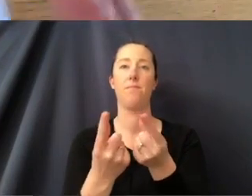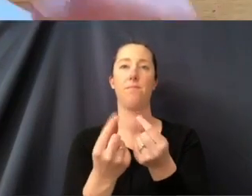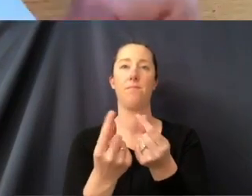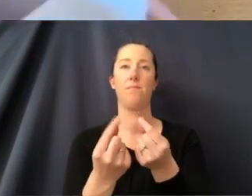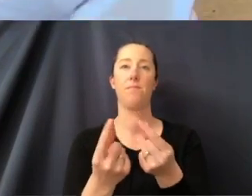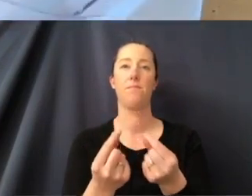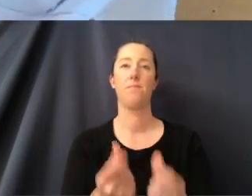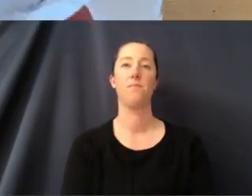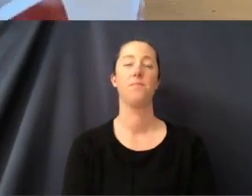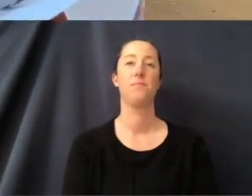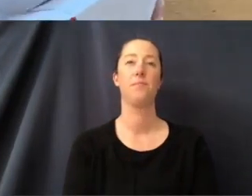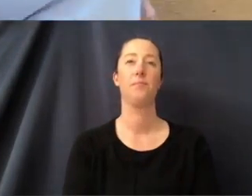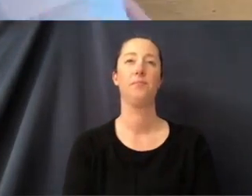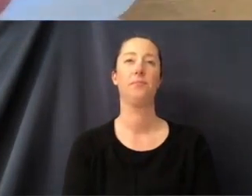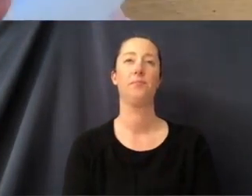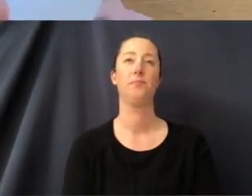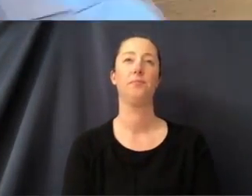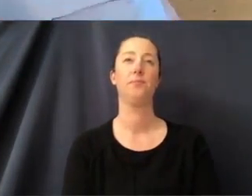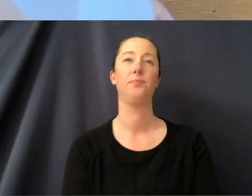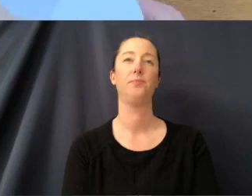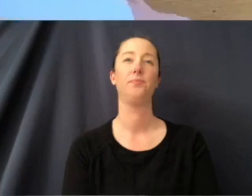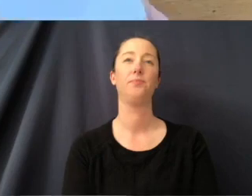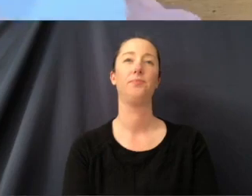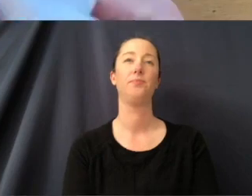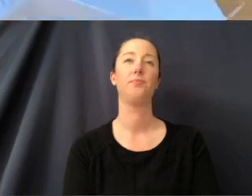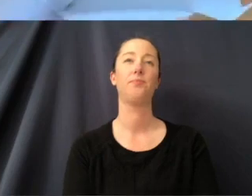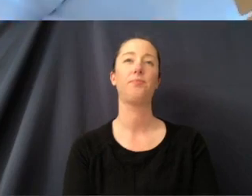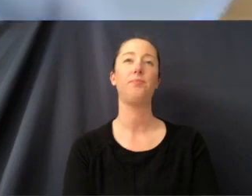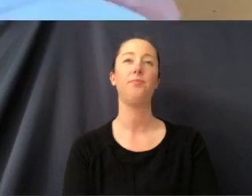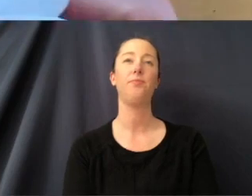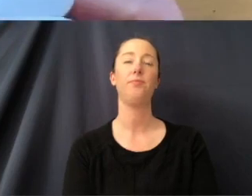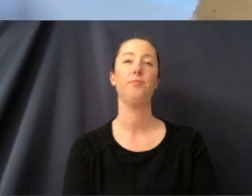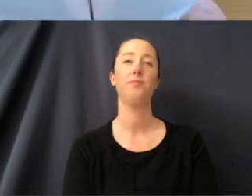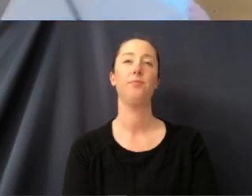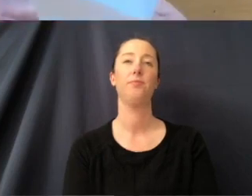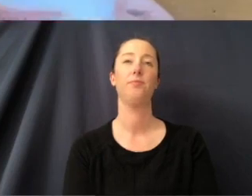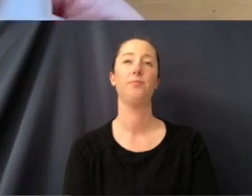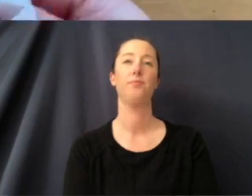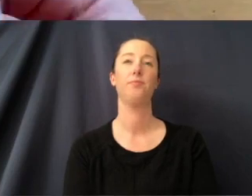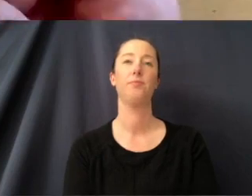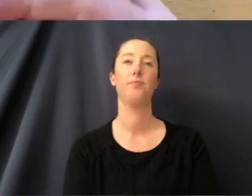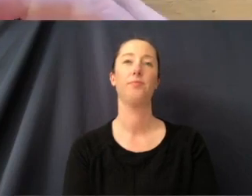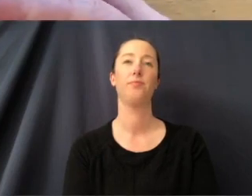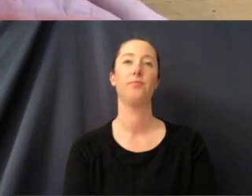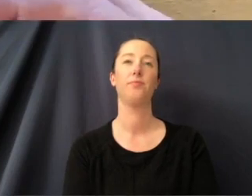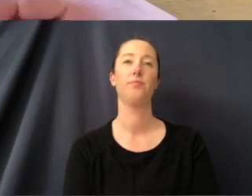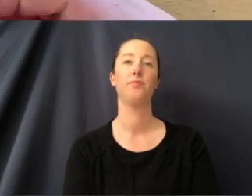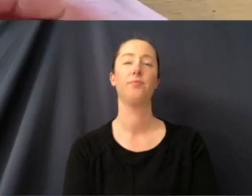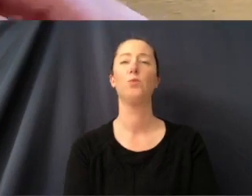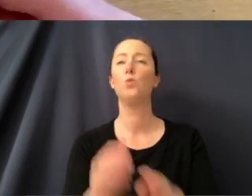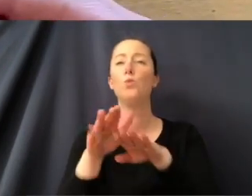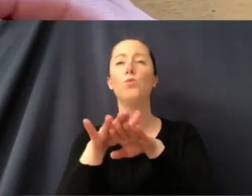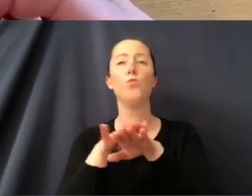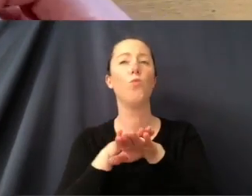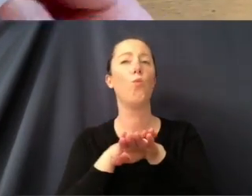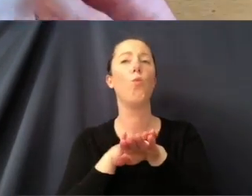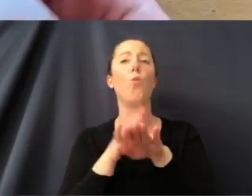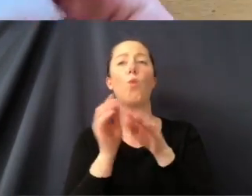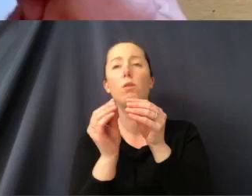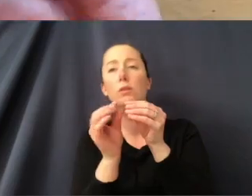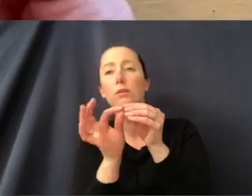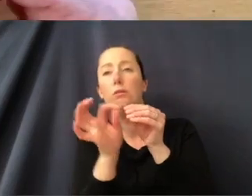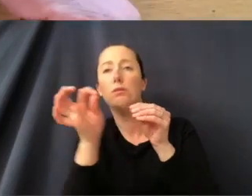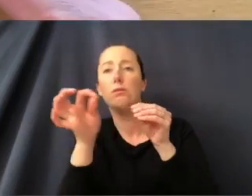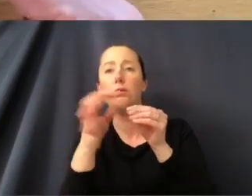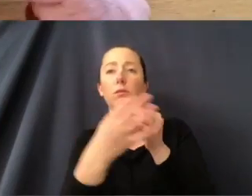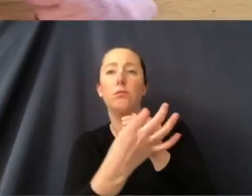there and starting to use it just like a fortune teller. It may have a tough time popping out. Go slow and just pop them out